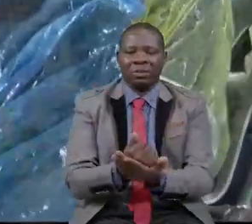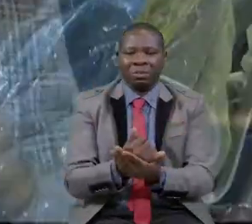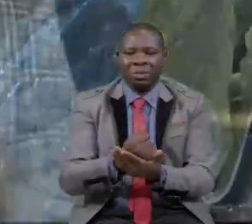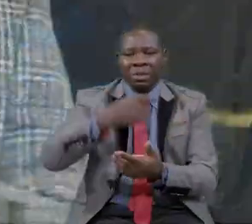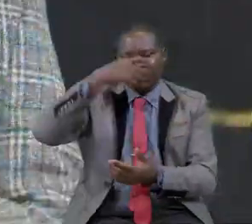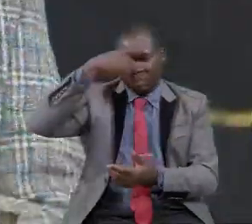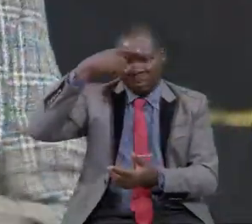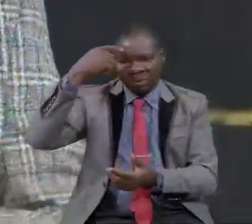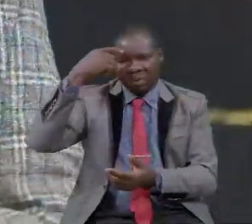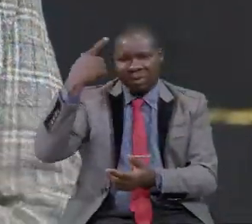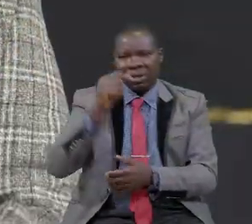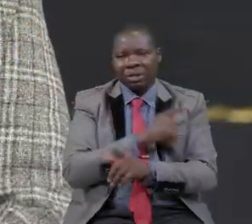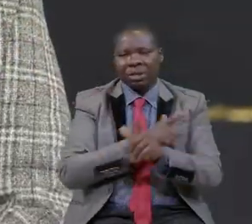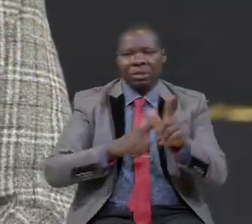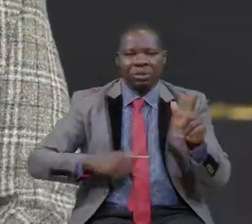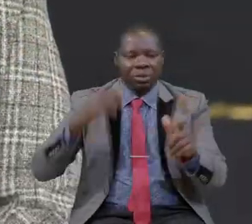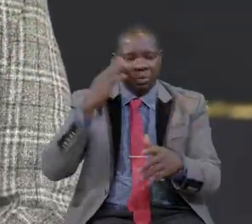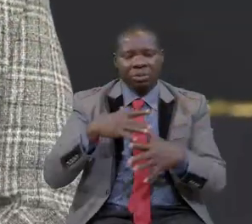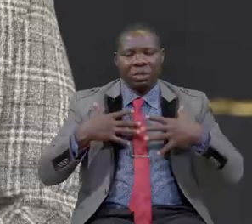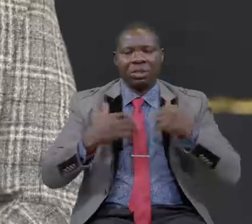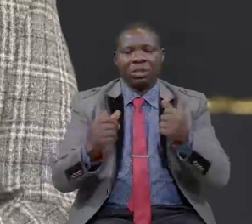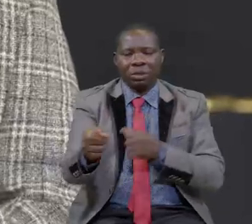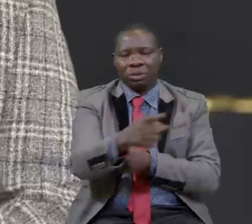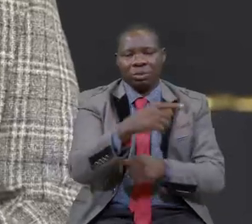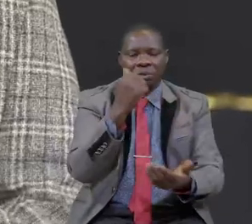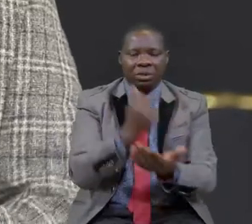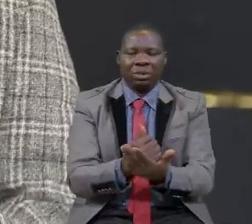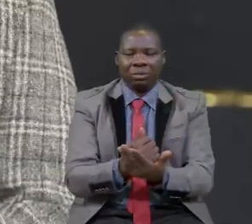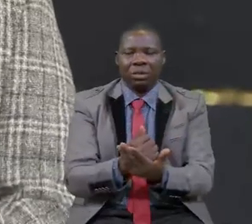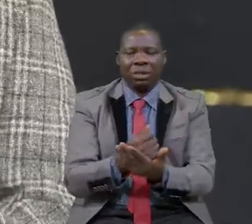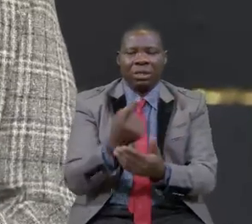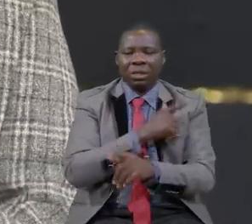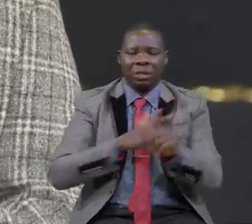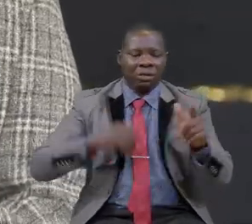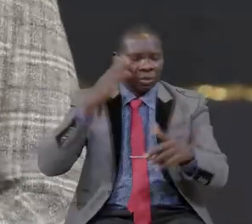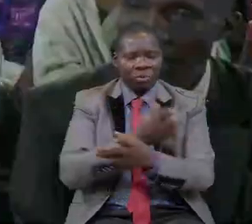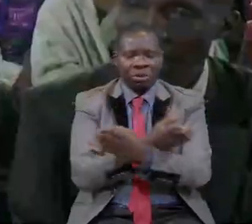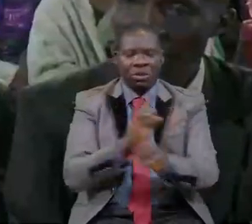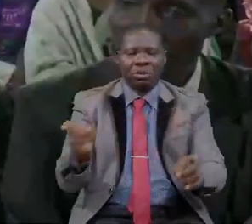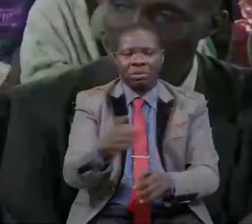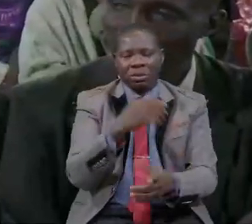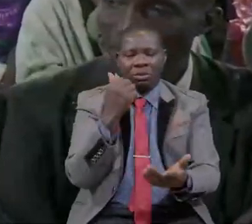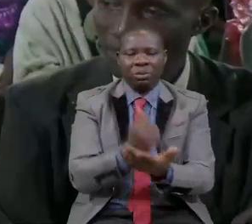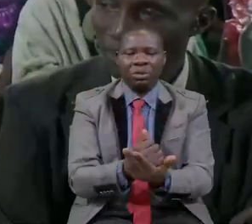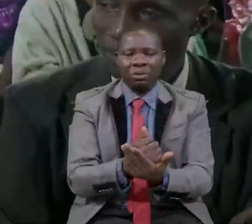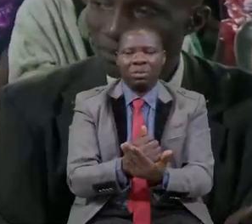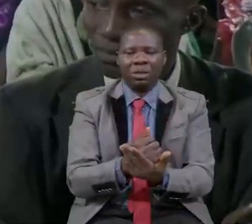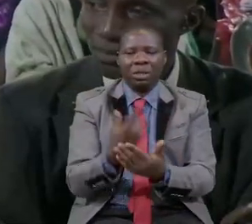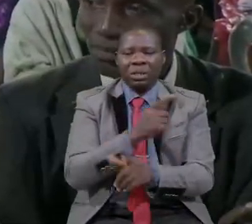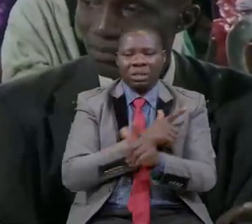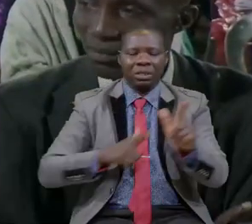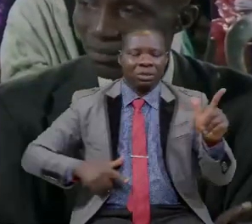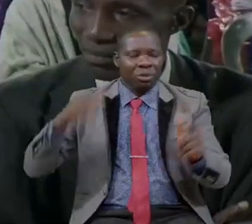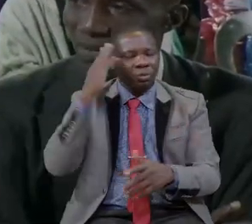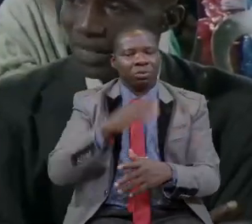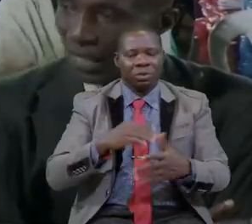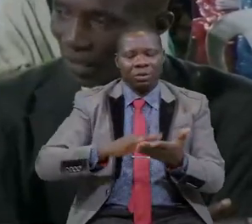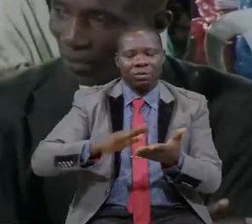Because the Lord will heal you. The Lord will deliver you. The Lord will forgive